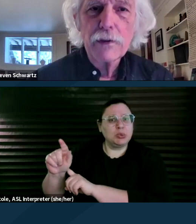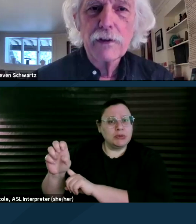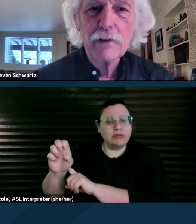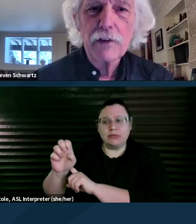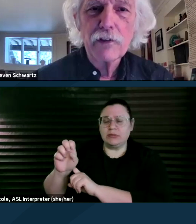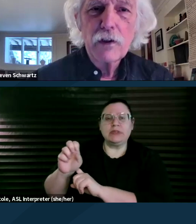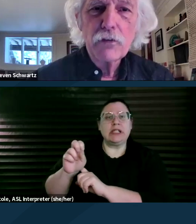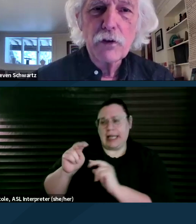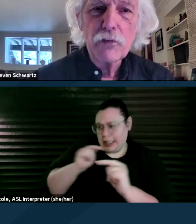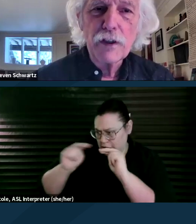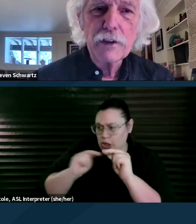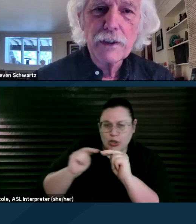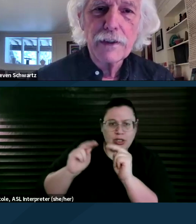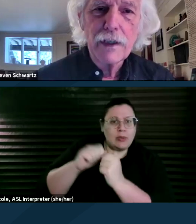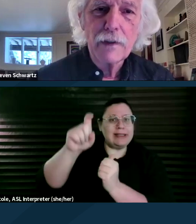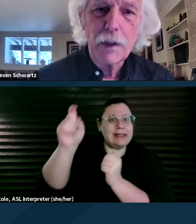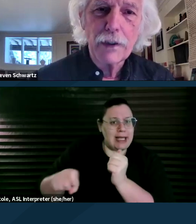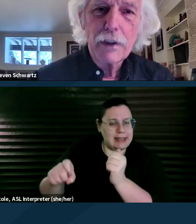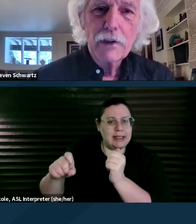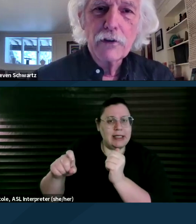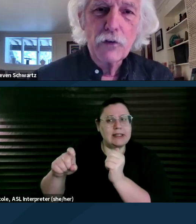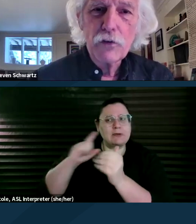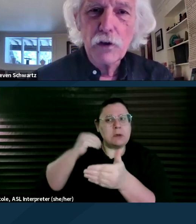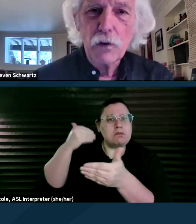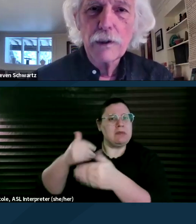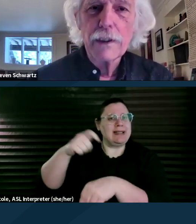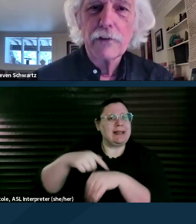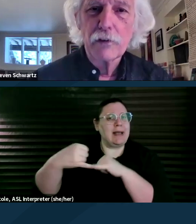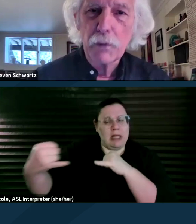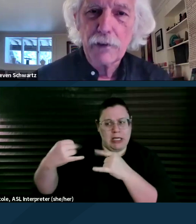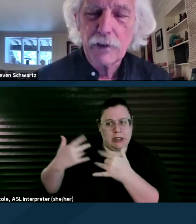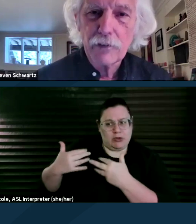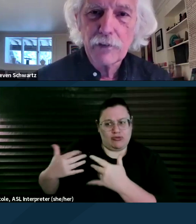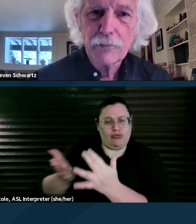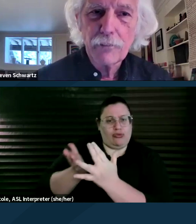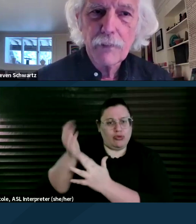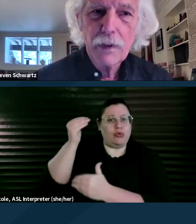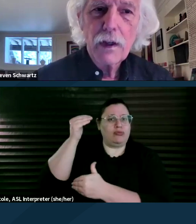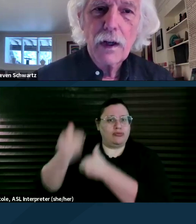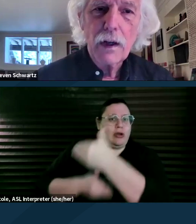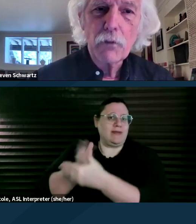negotiated with Texas for a fairly tight timeline to go through the whole litigation process.